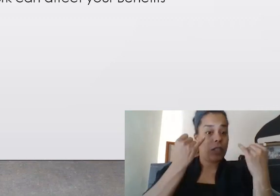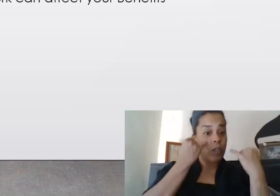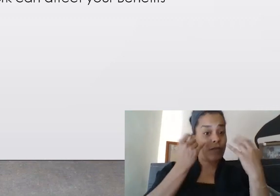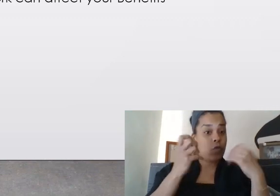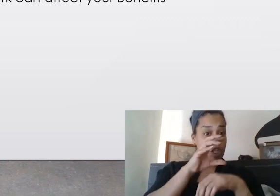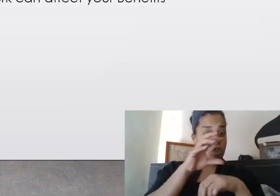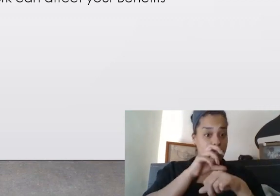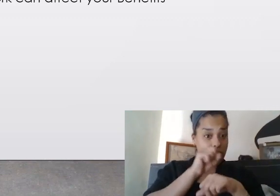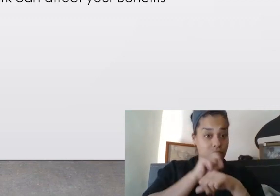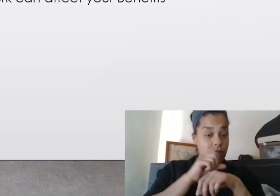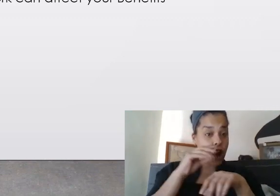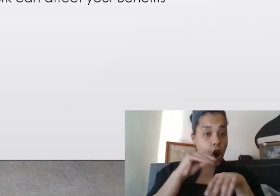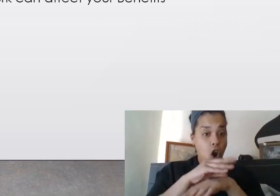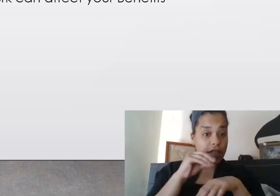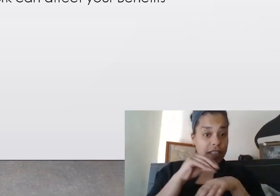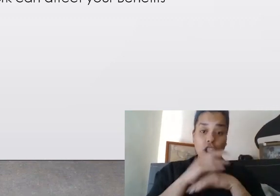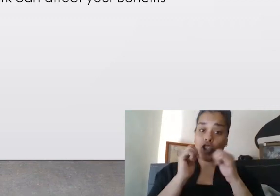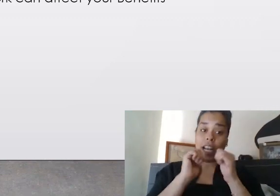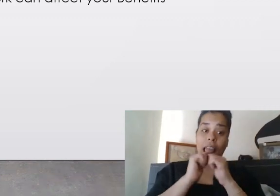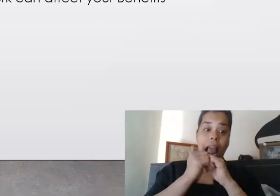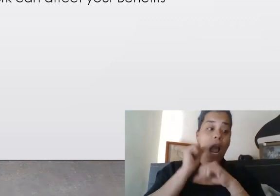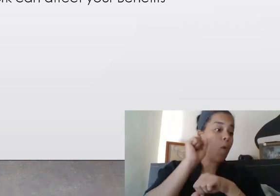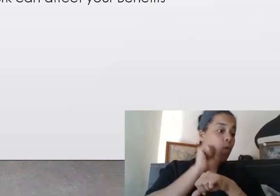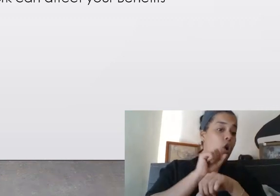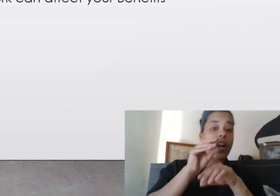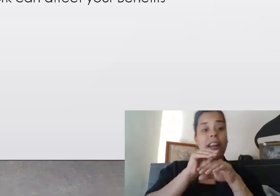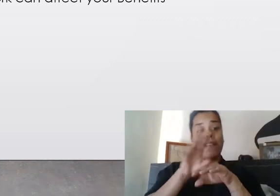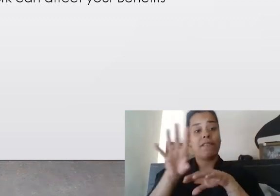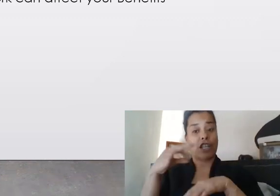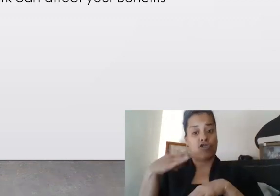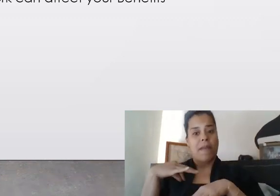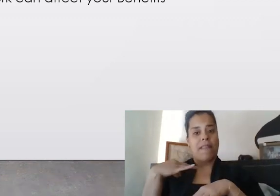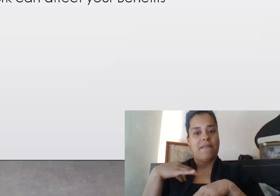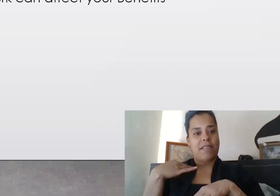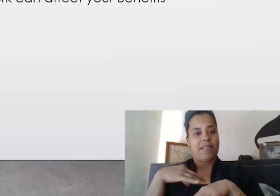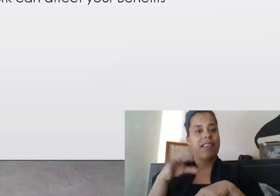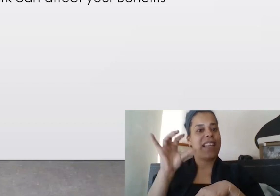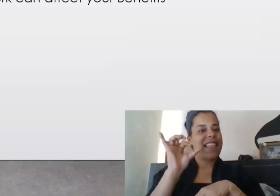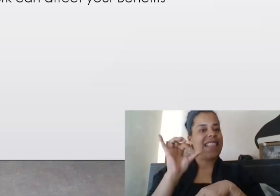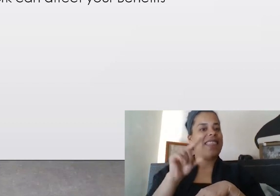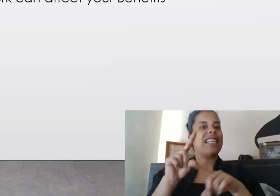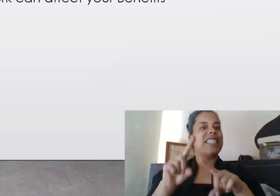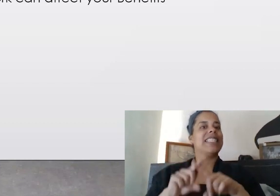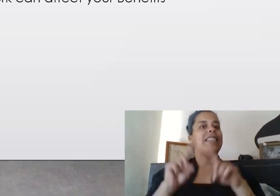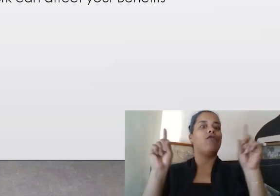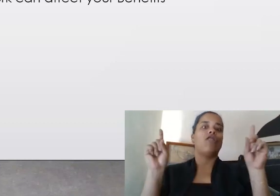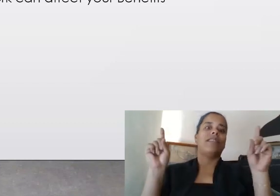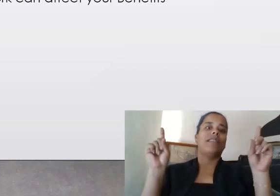a consultation about how work can affect your benefits, that is a totally different